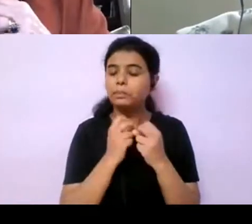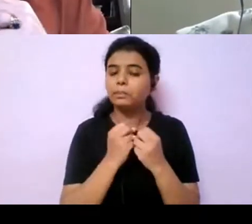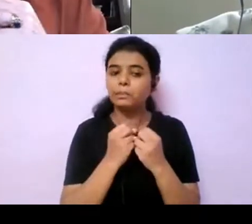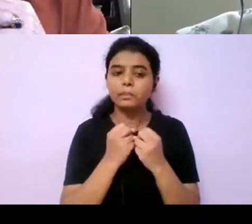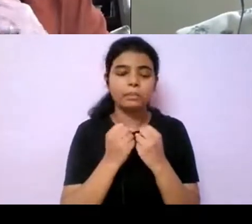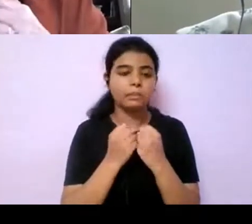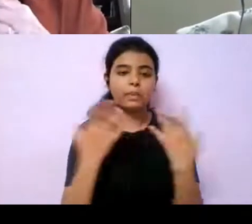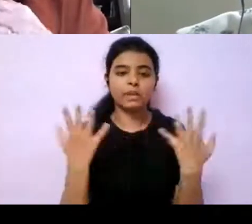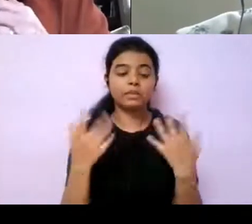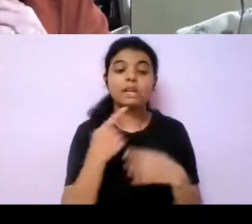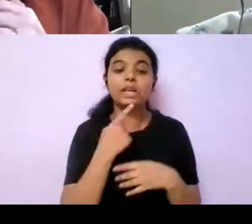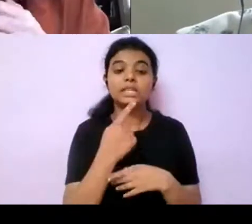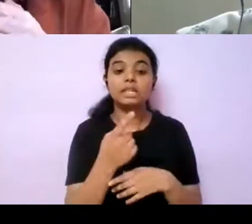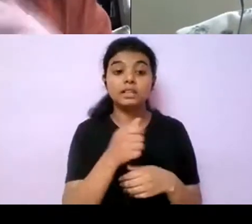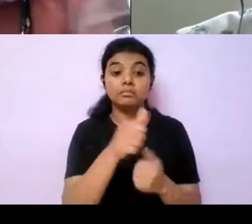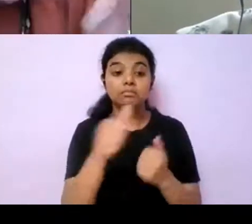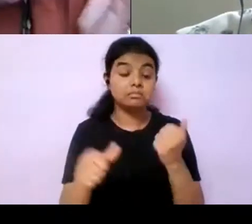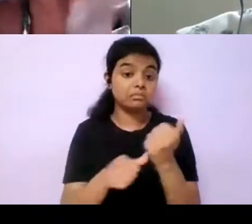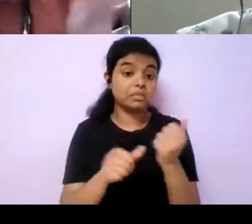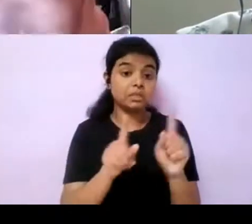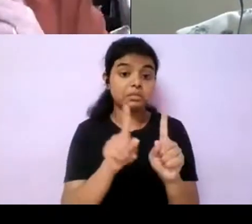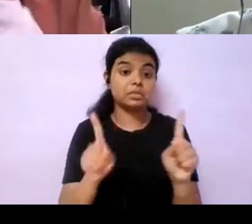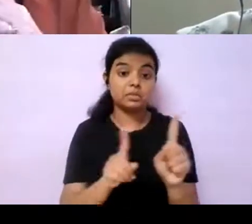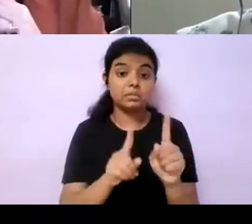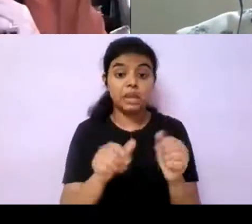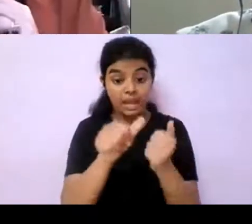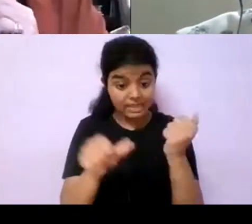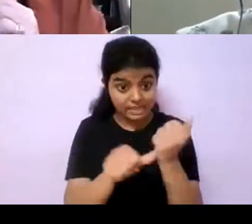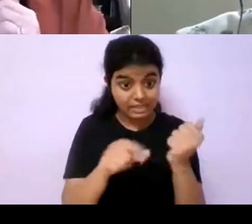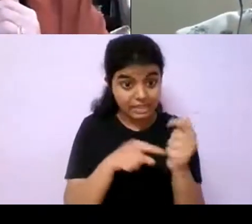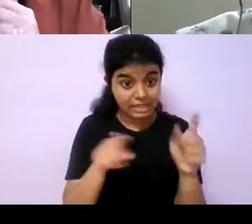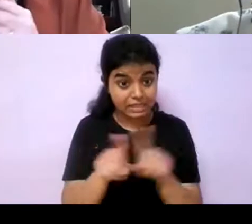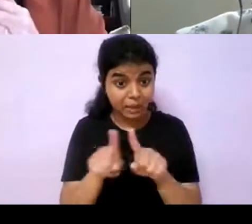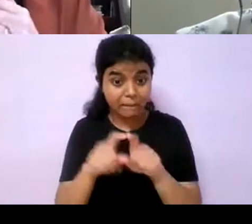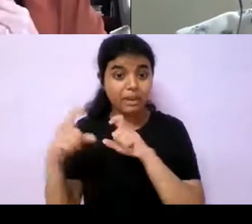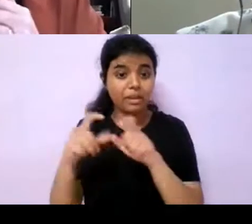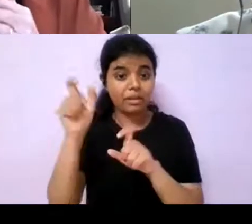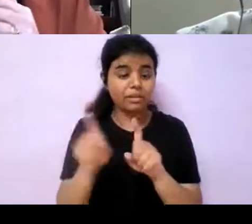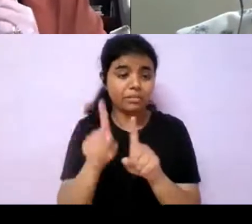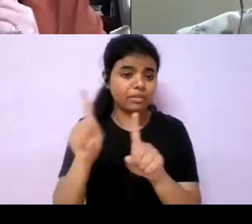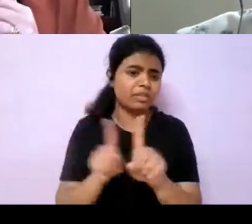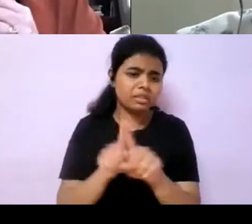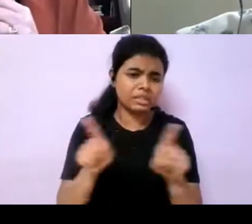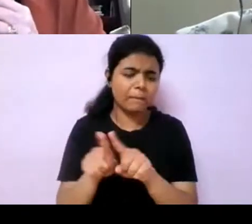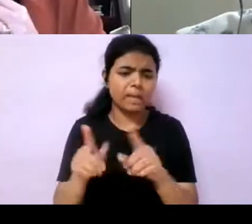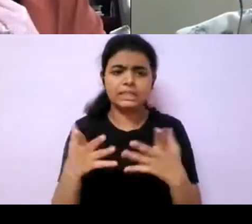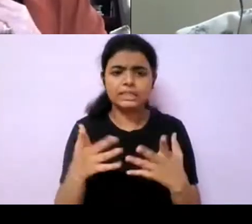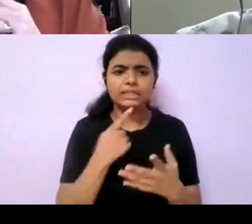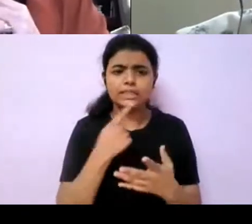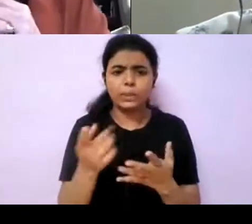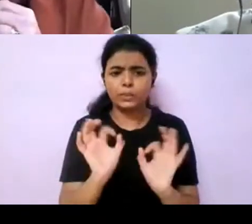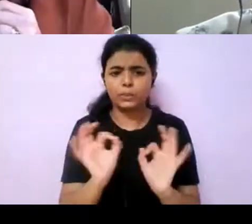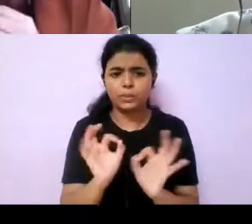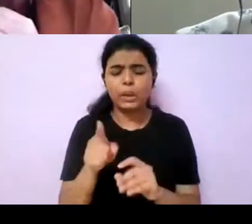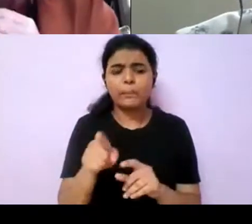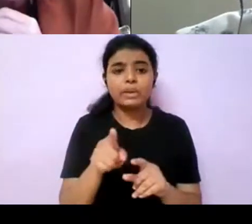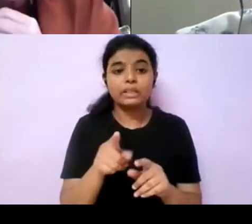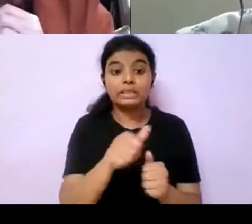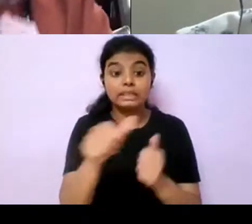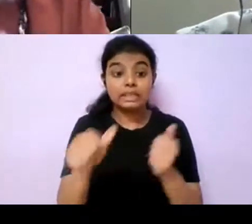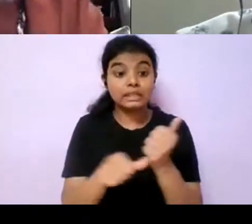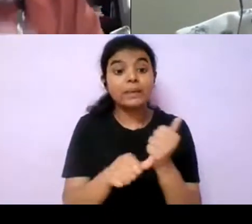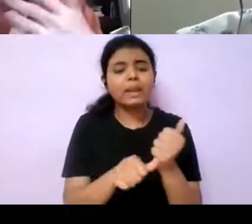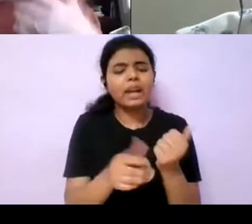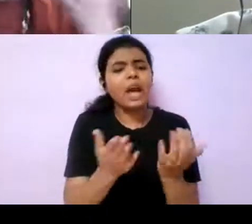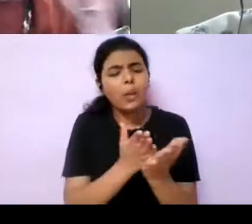And I'd say assisting as well as caregiving. I mean, I think of assistance as also a form of caregiving,